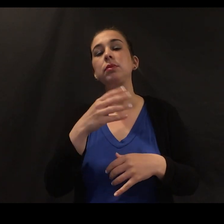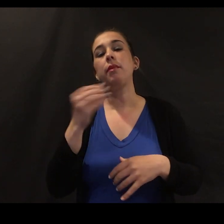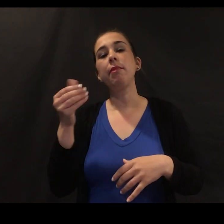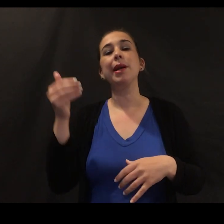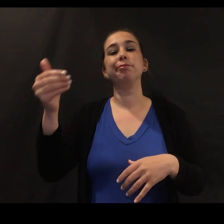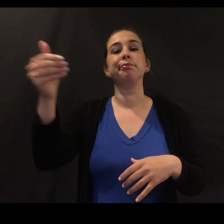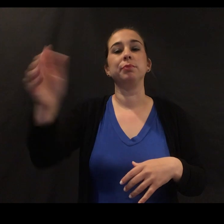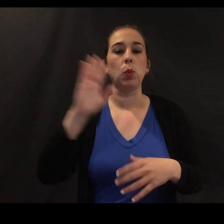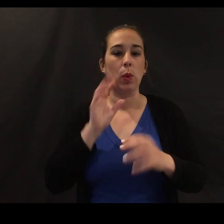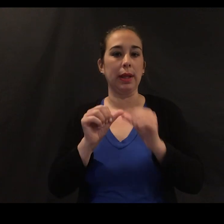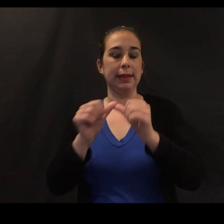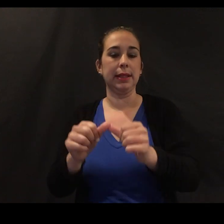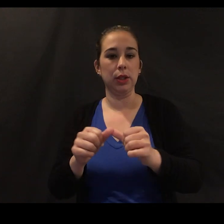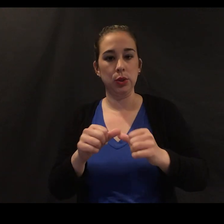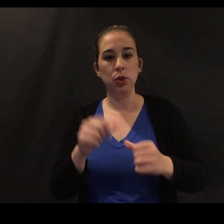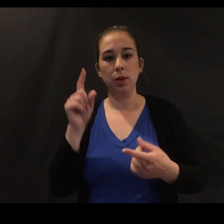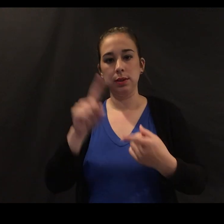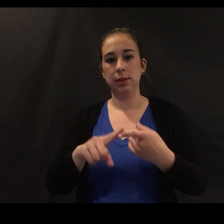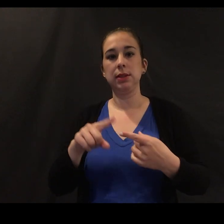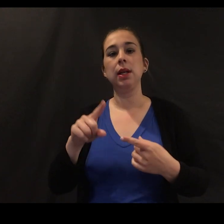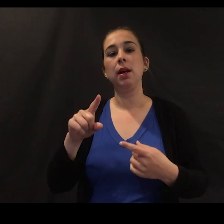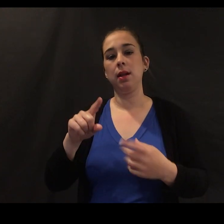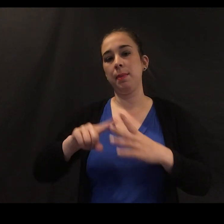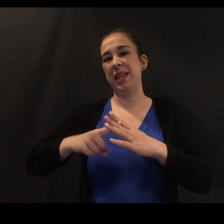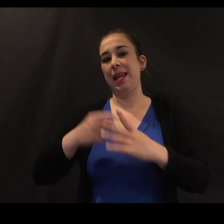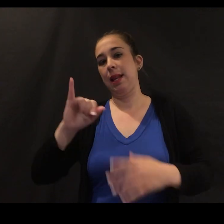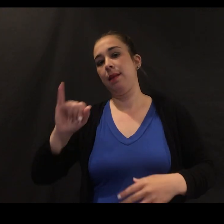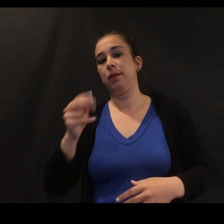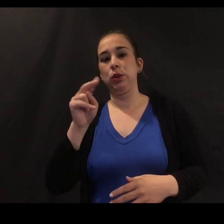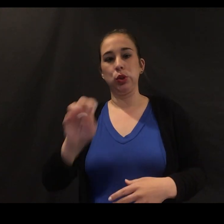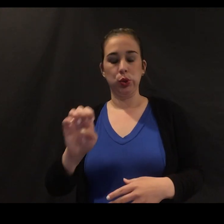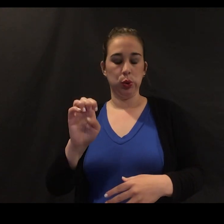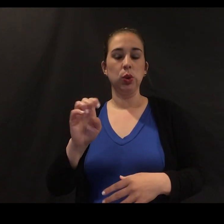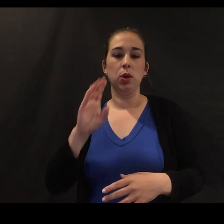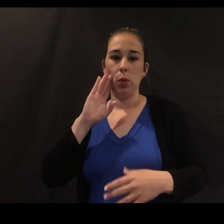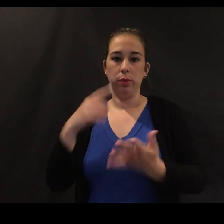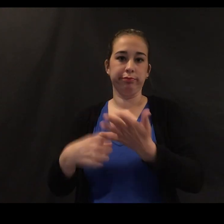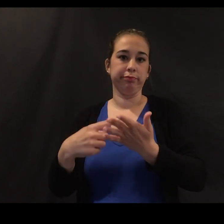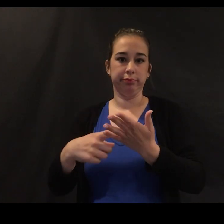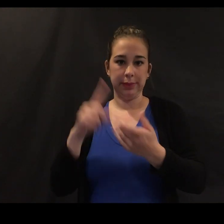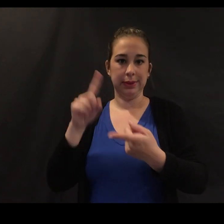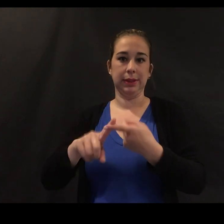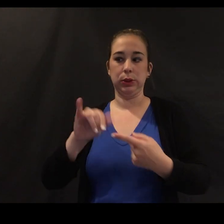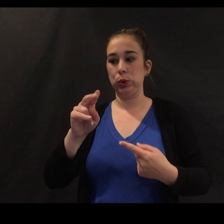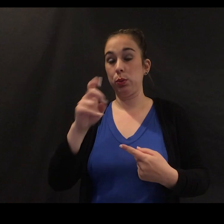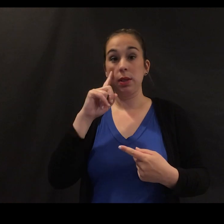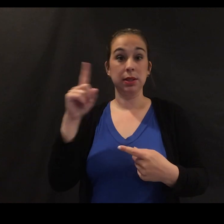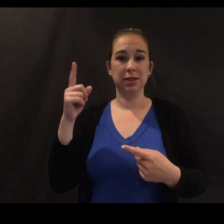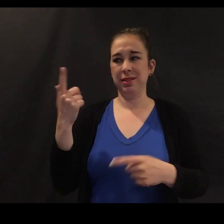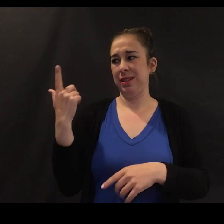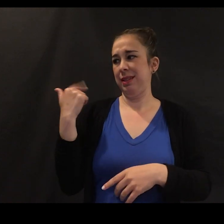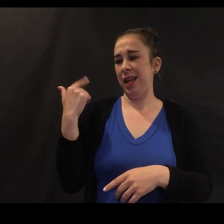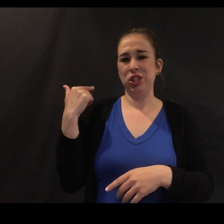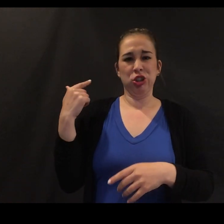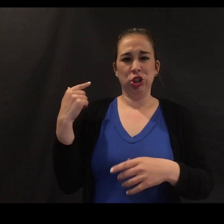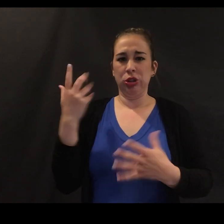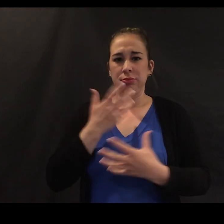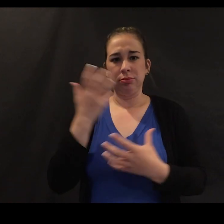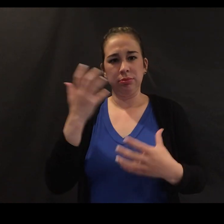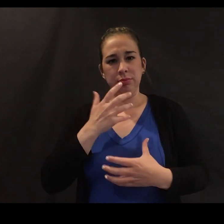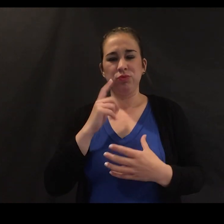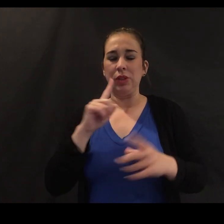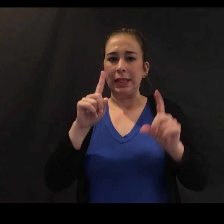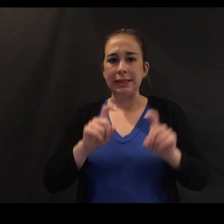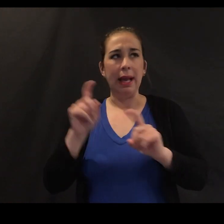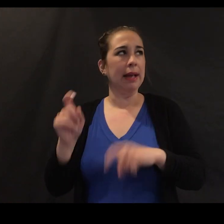come. Actually, up into the first part of June, we'll be looking at this very important series because I would say this last year has been a year that has tested